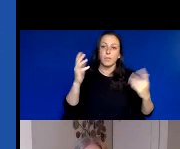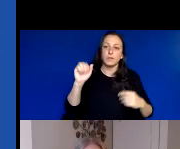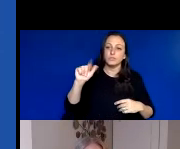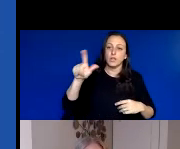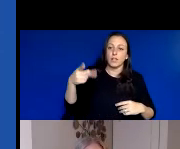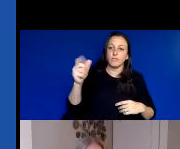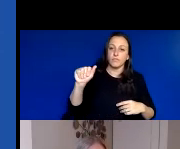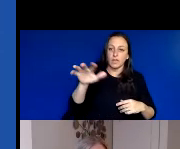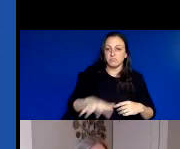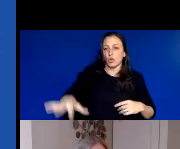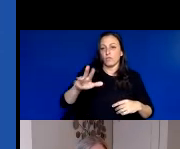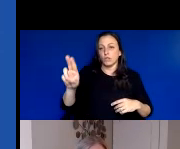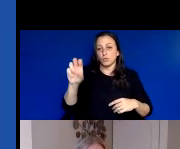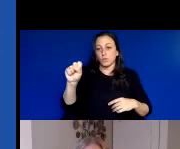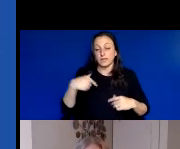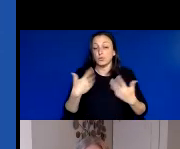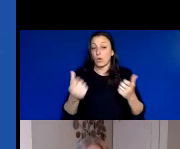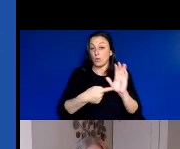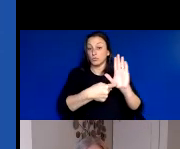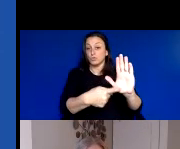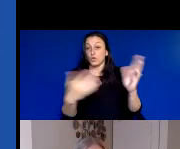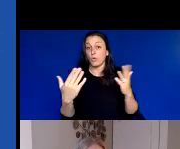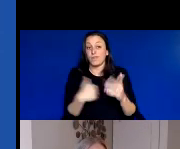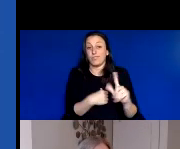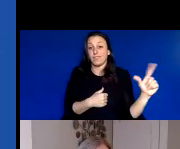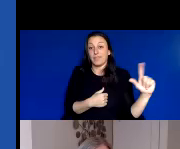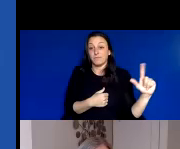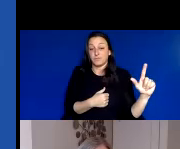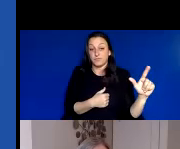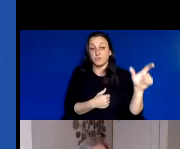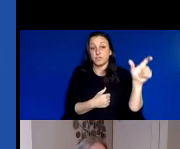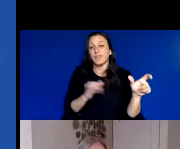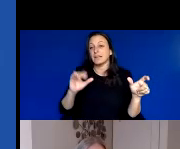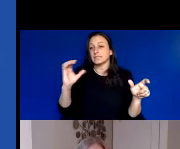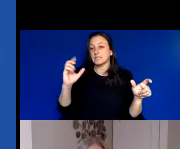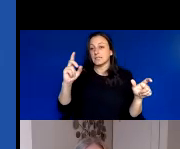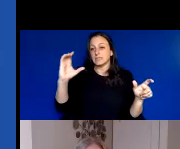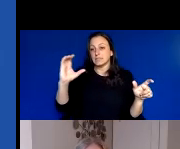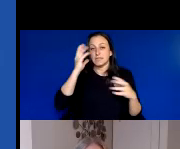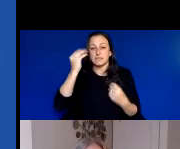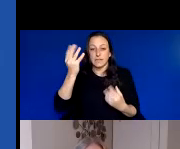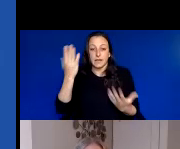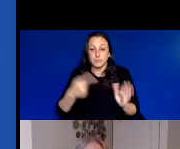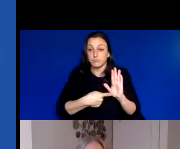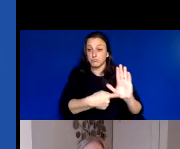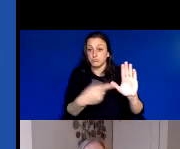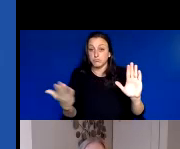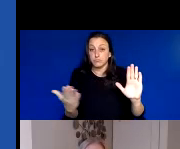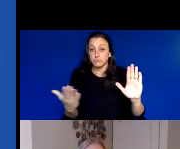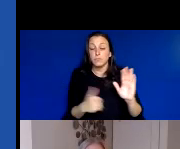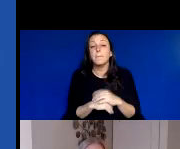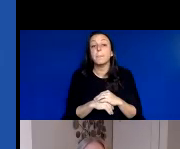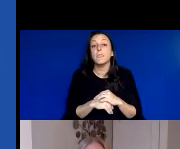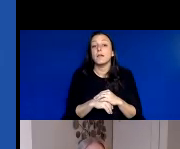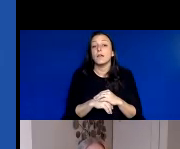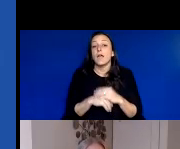US. So what I want to draw your attention to is the figure on the left, and this is CDC data. And what this is pointing out is that the overall